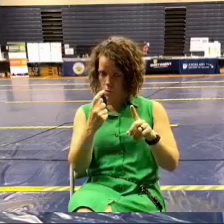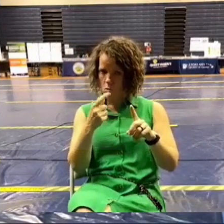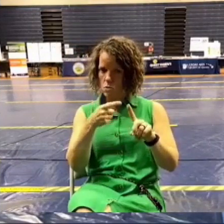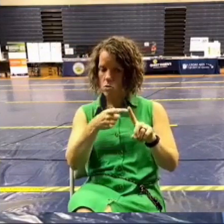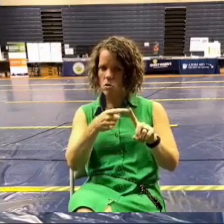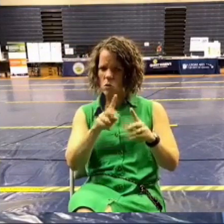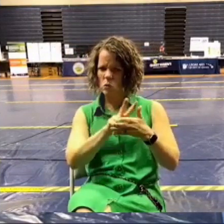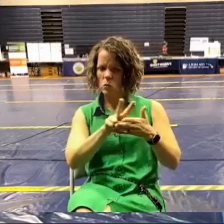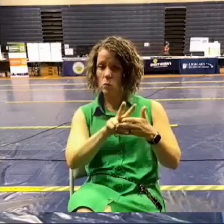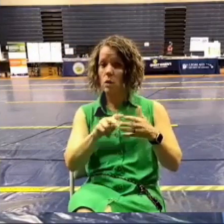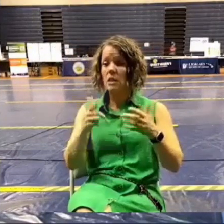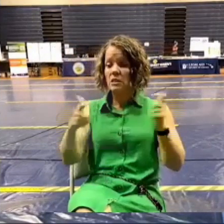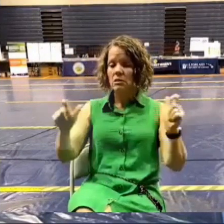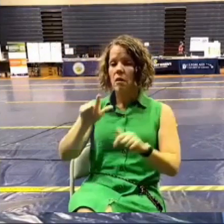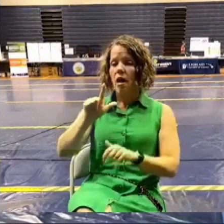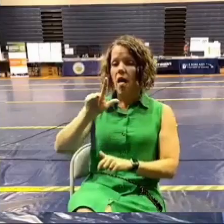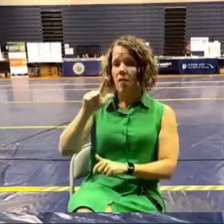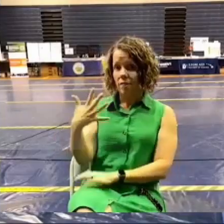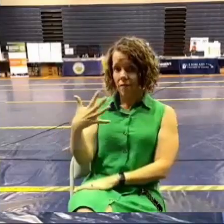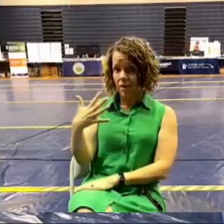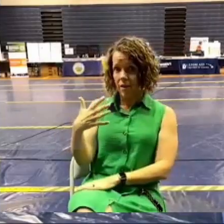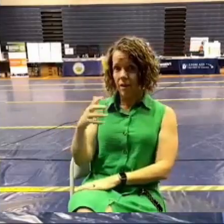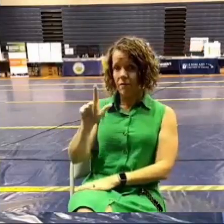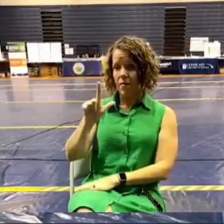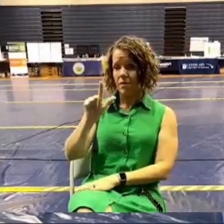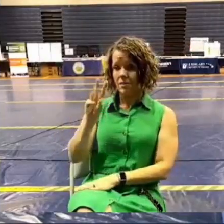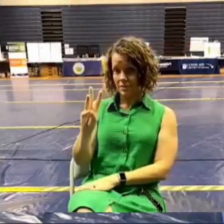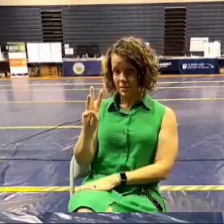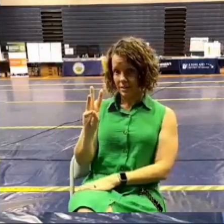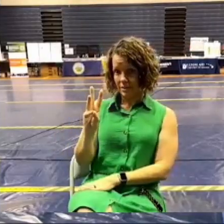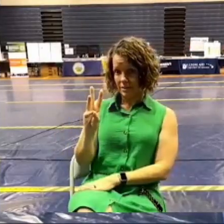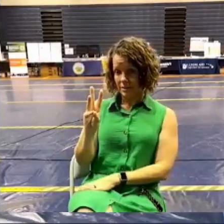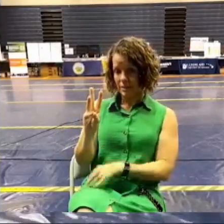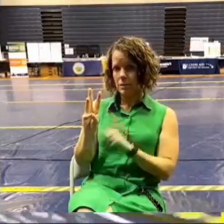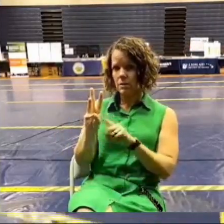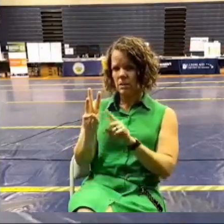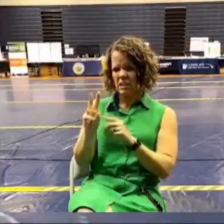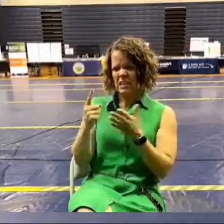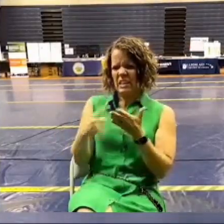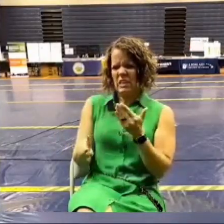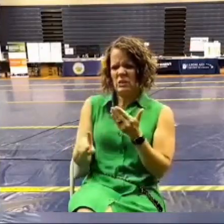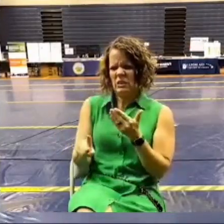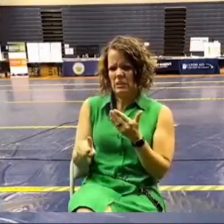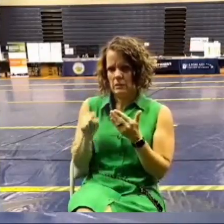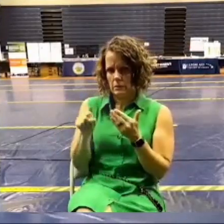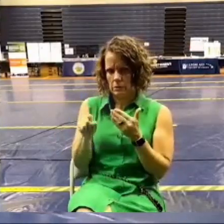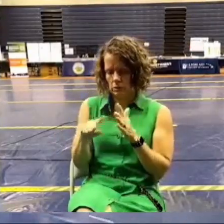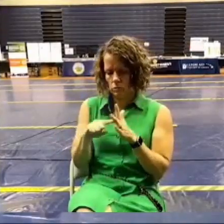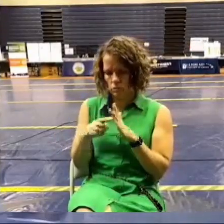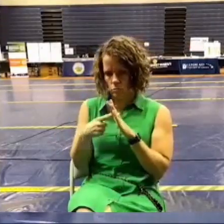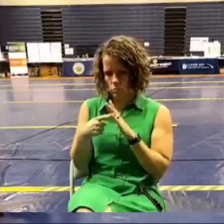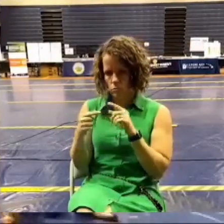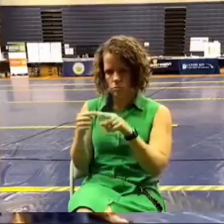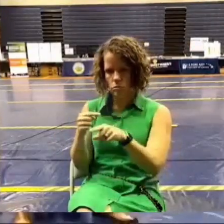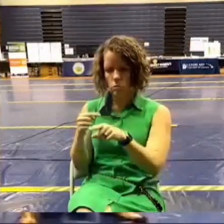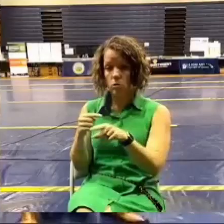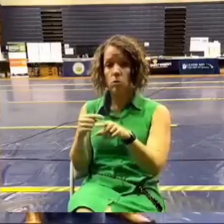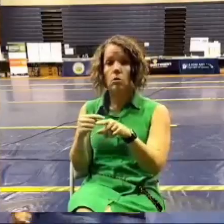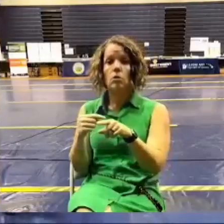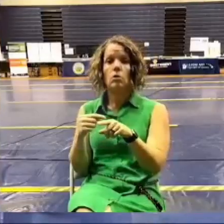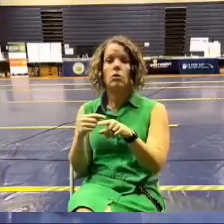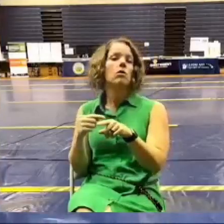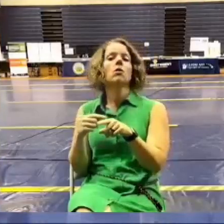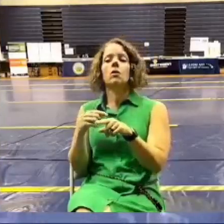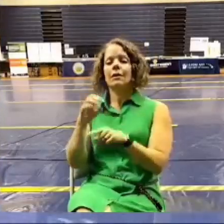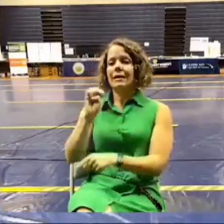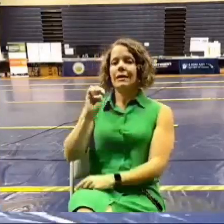larger areas, which are L5 and L6, we'll be starting that next week. So we're going to ramp up